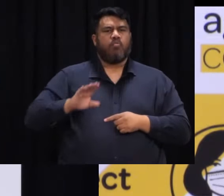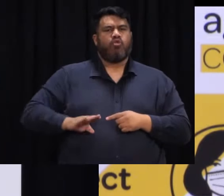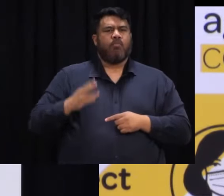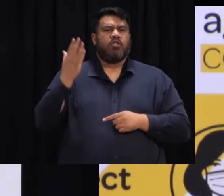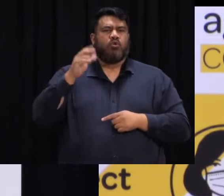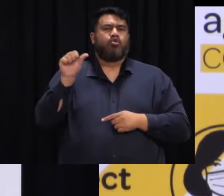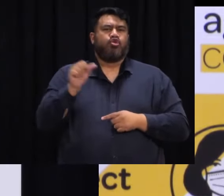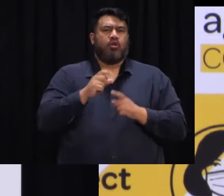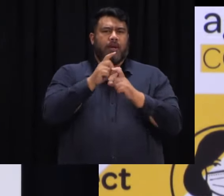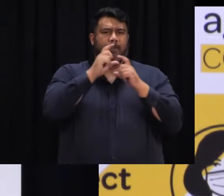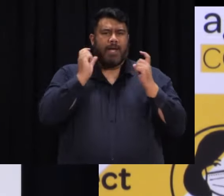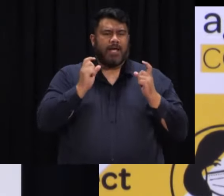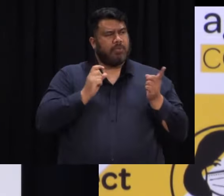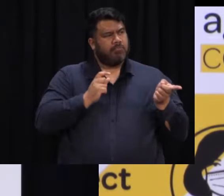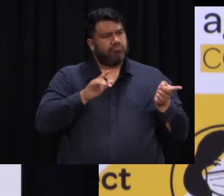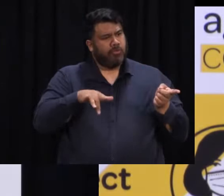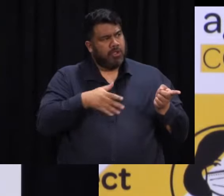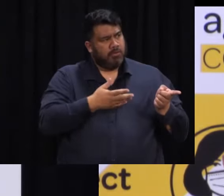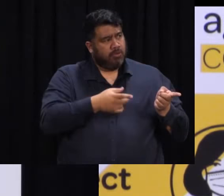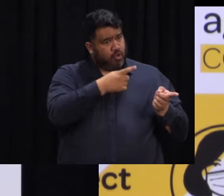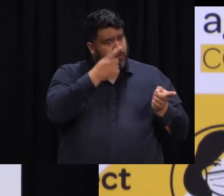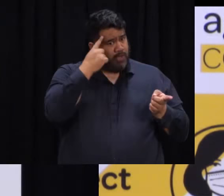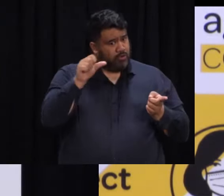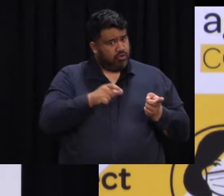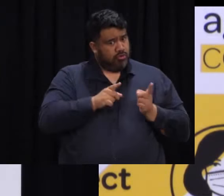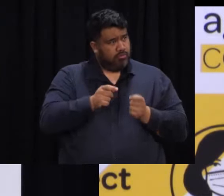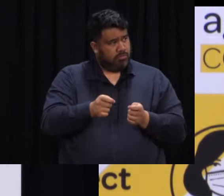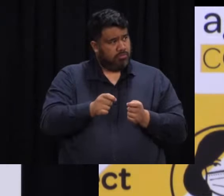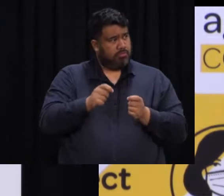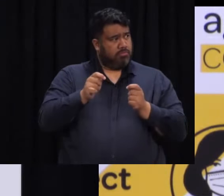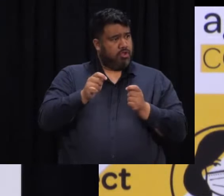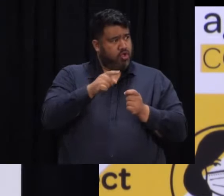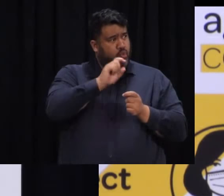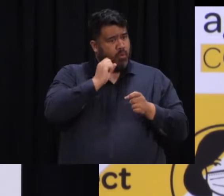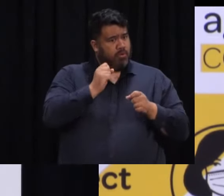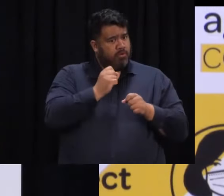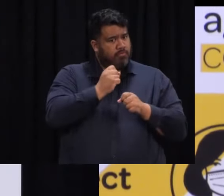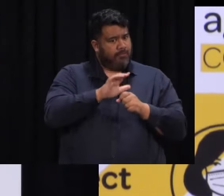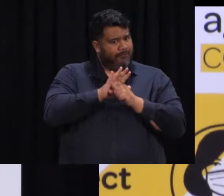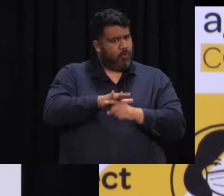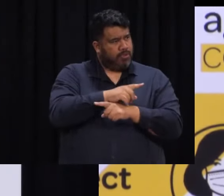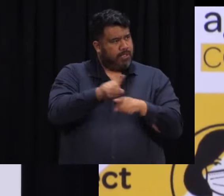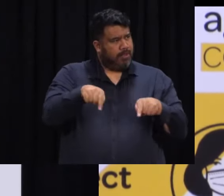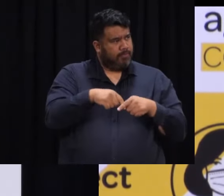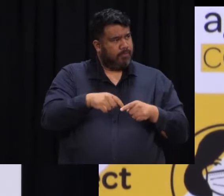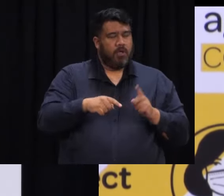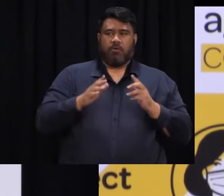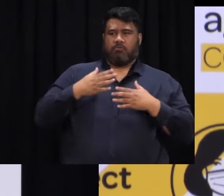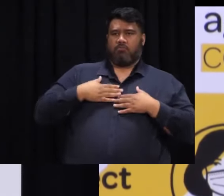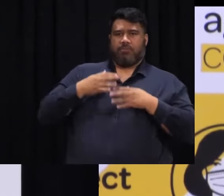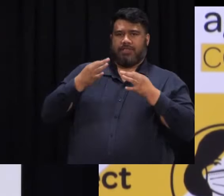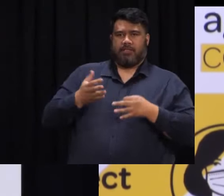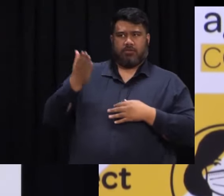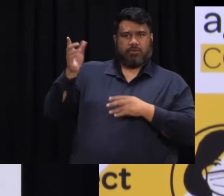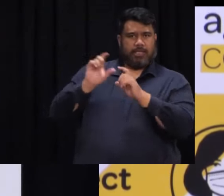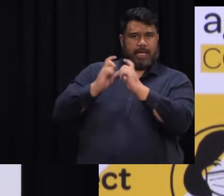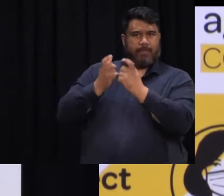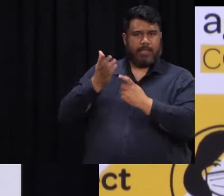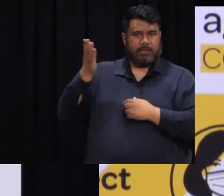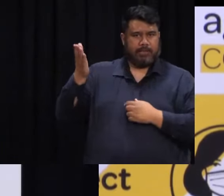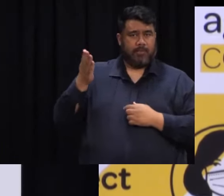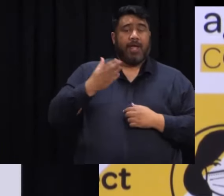for those younger school children? Well, it would be Cabinet would make it mandatory. At the moment, our advice is